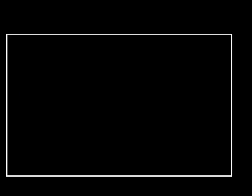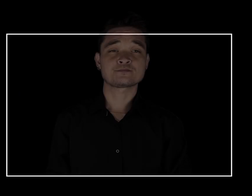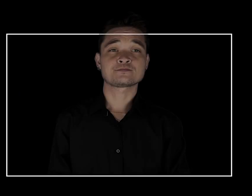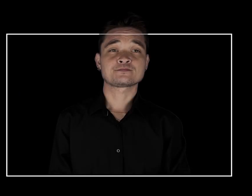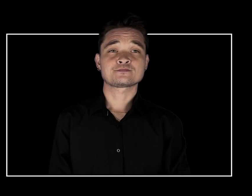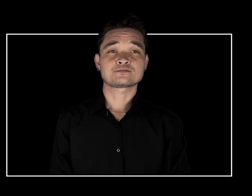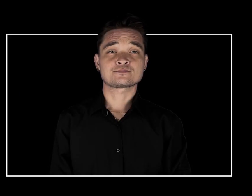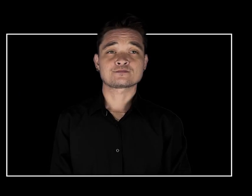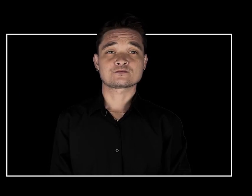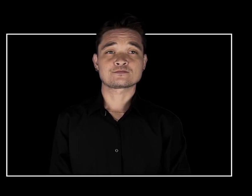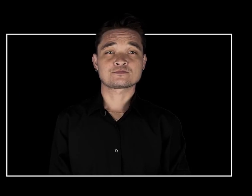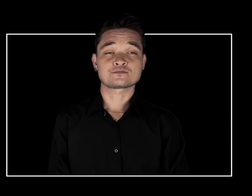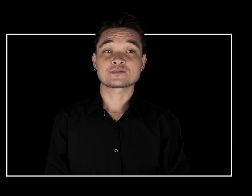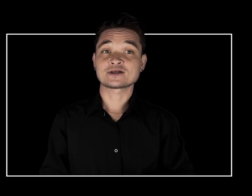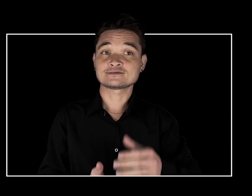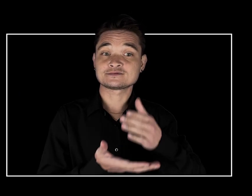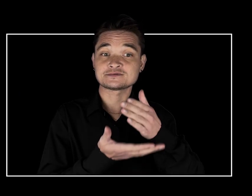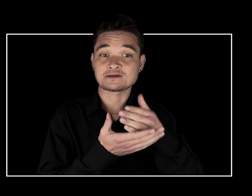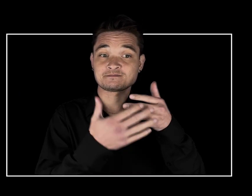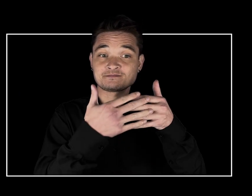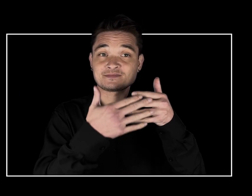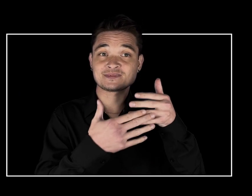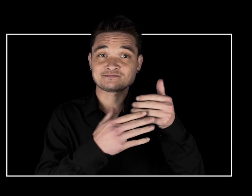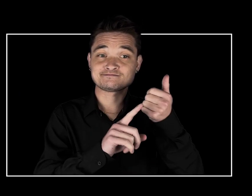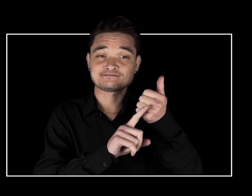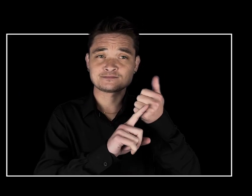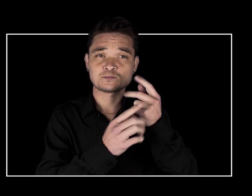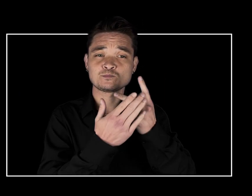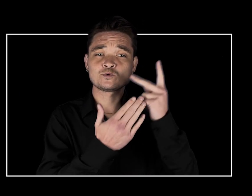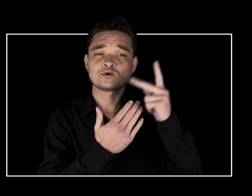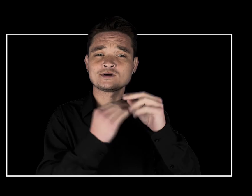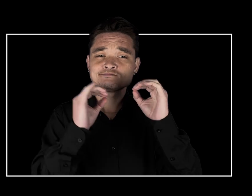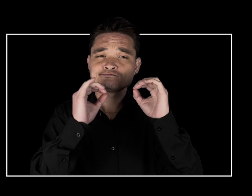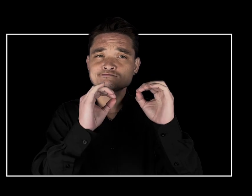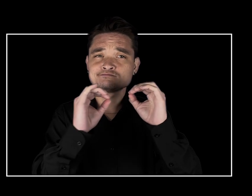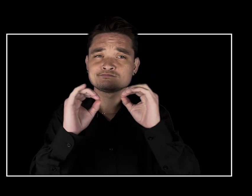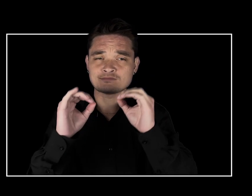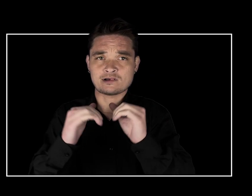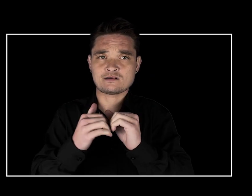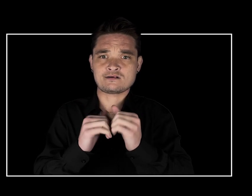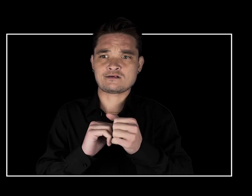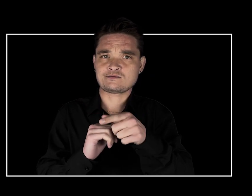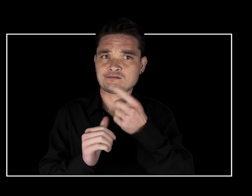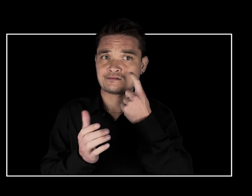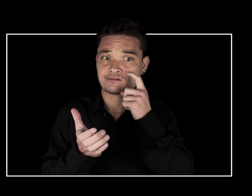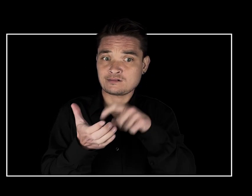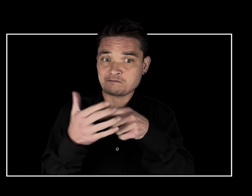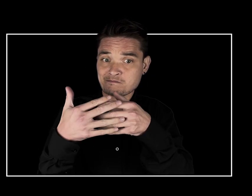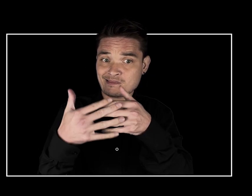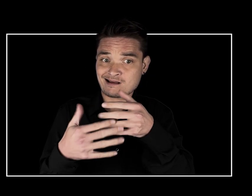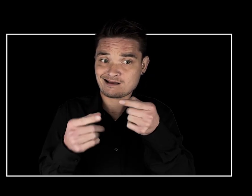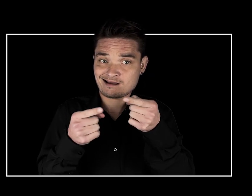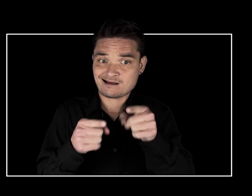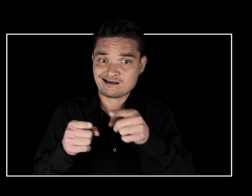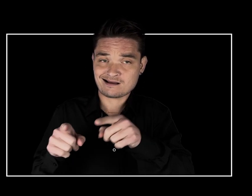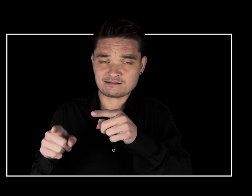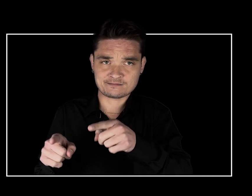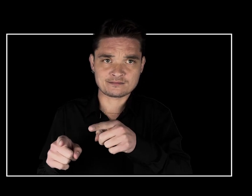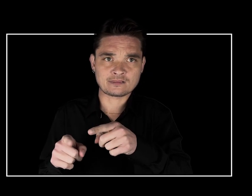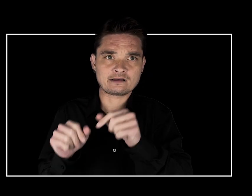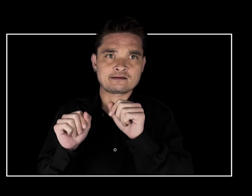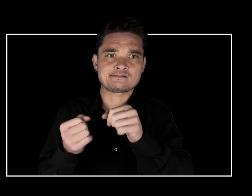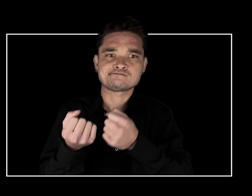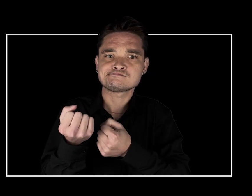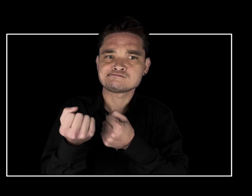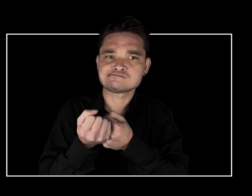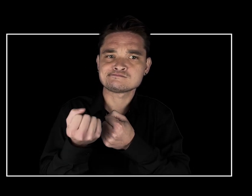Stop the Bleed is a program that teaches people how to control severe bleeding. These skills can be learned by anyone